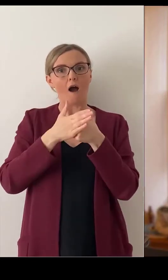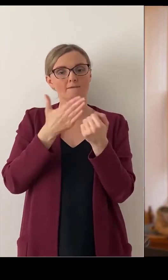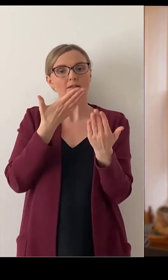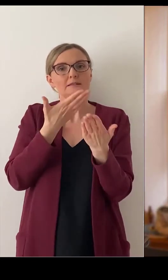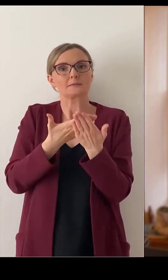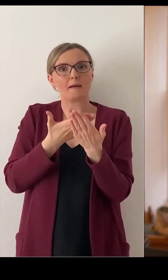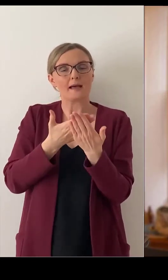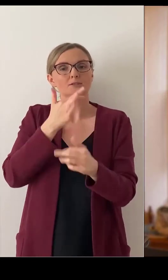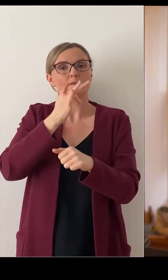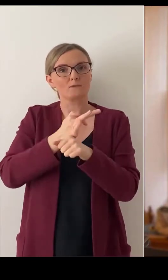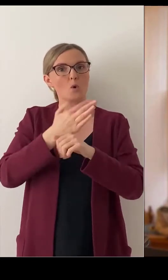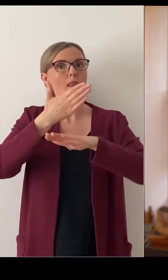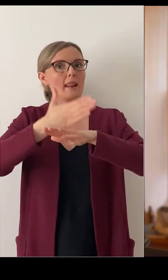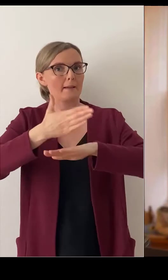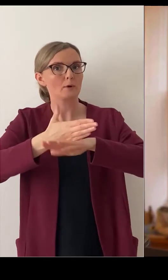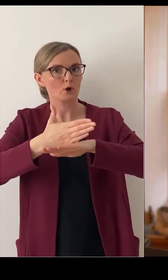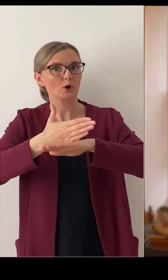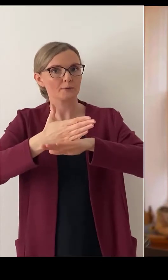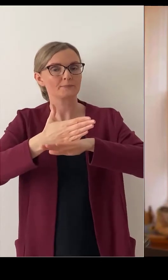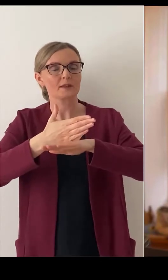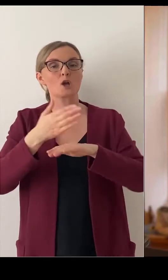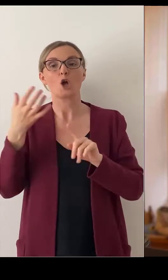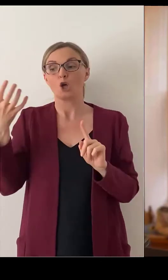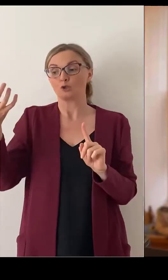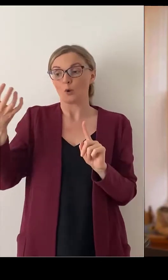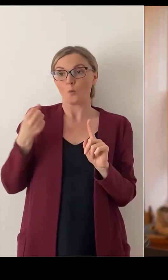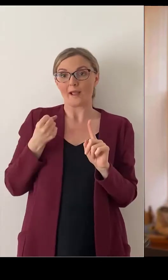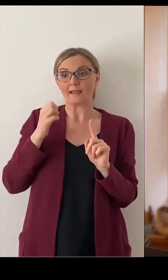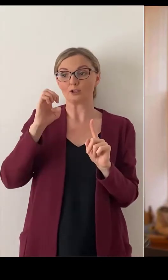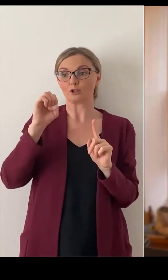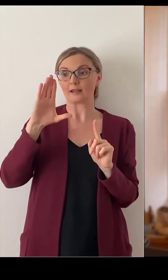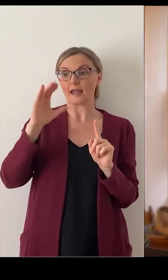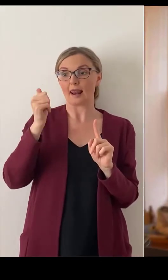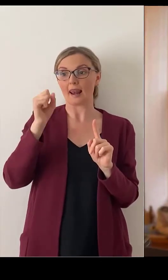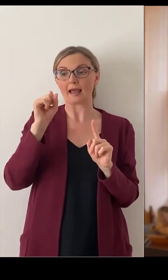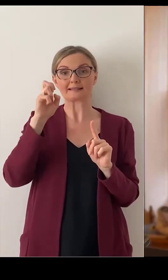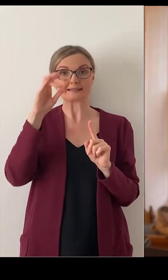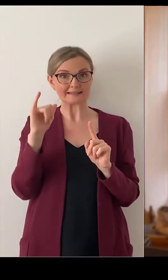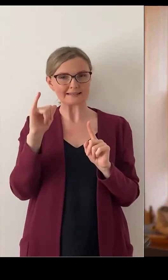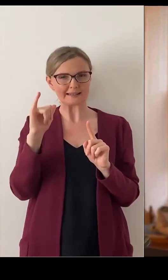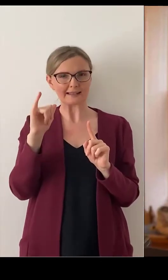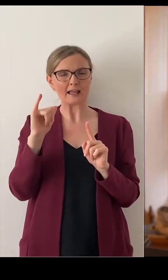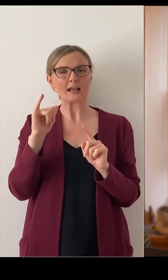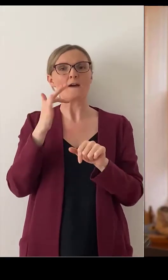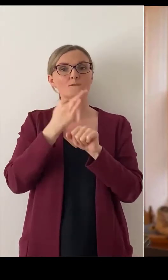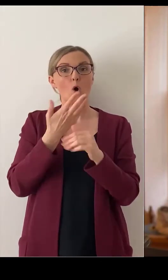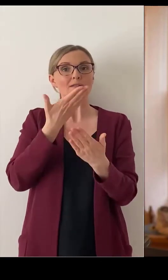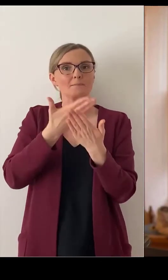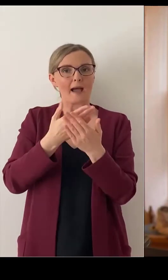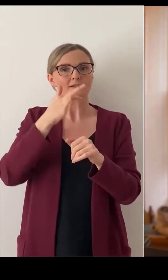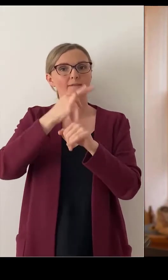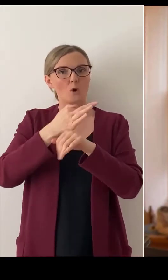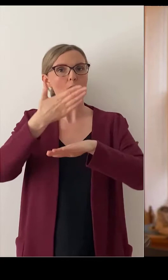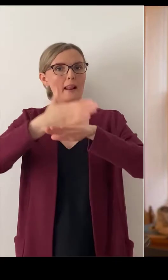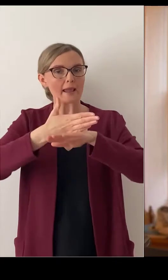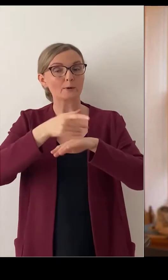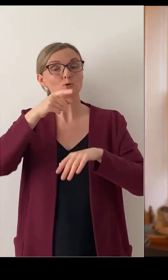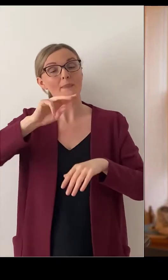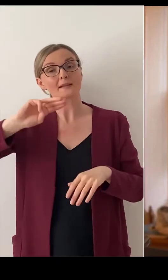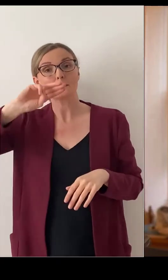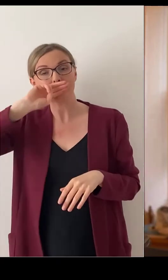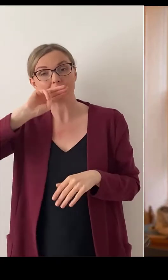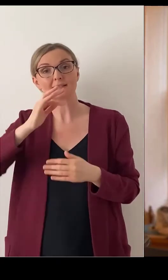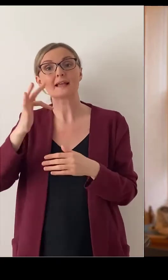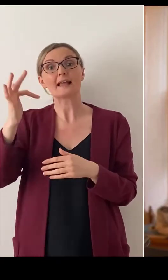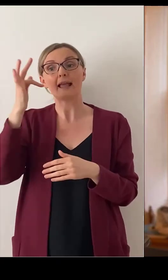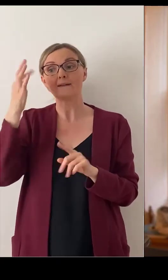labor, the wage elasticity of demand for labor. That is, when the wage goes up, by how